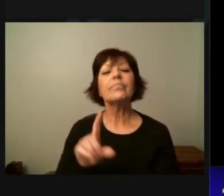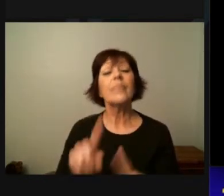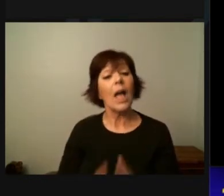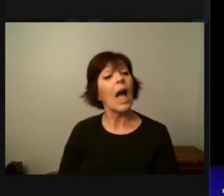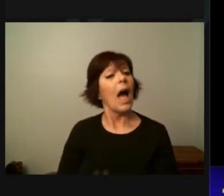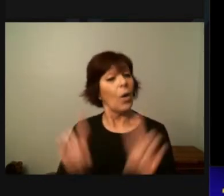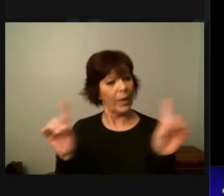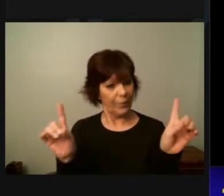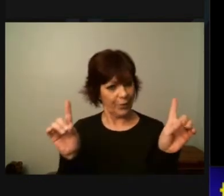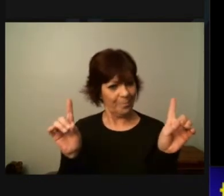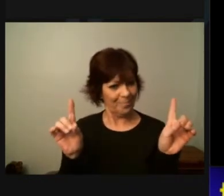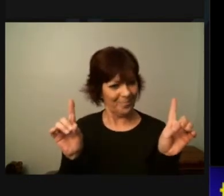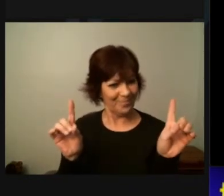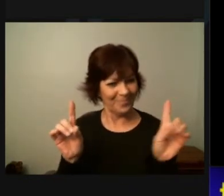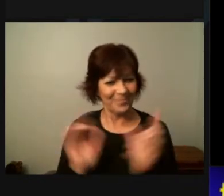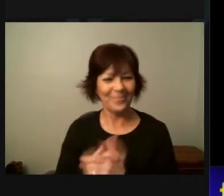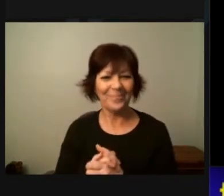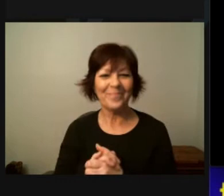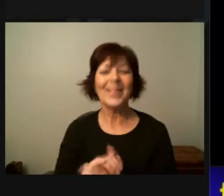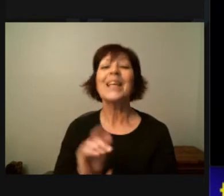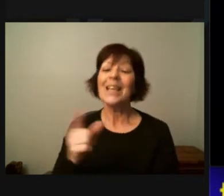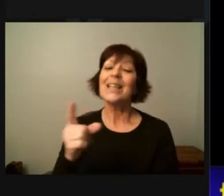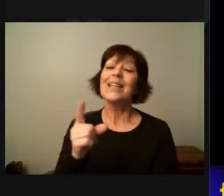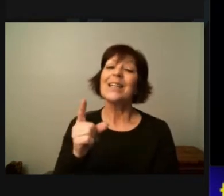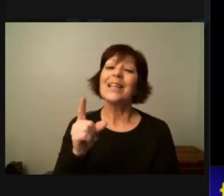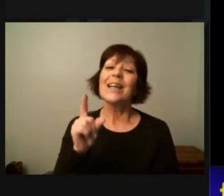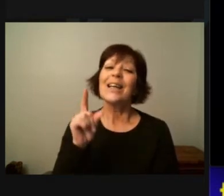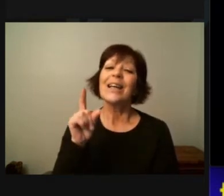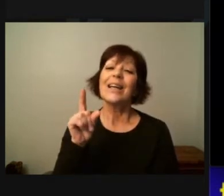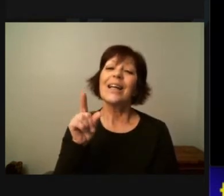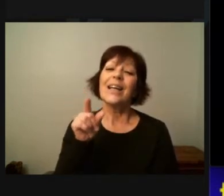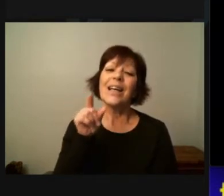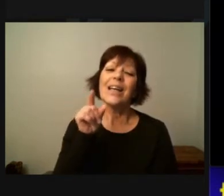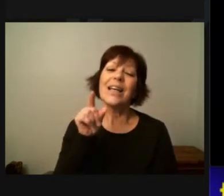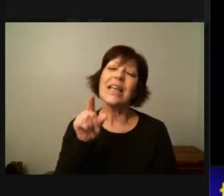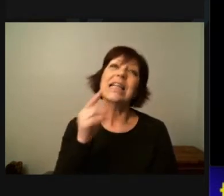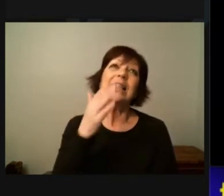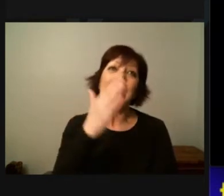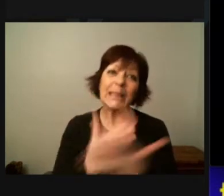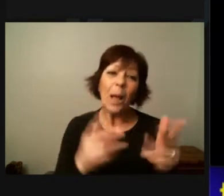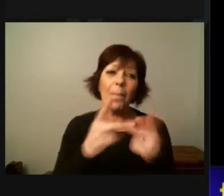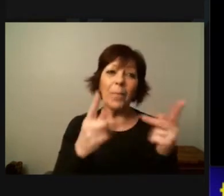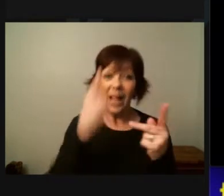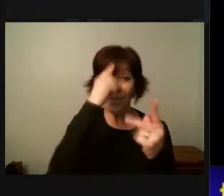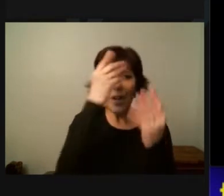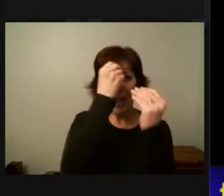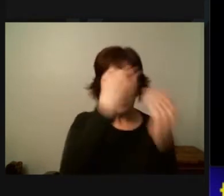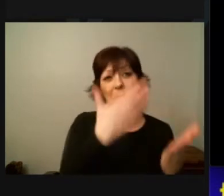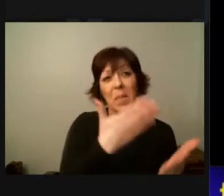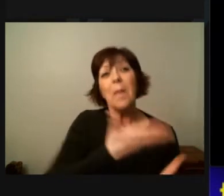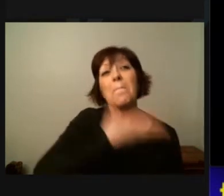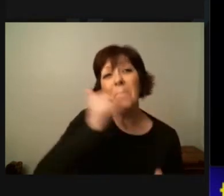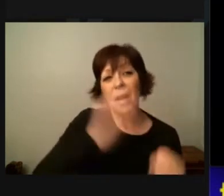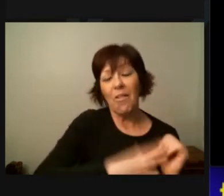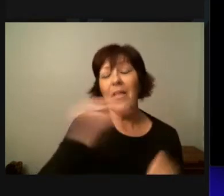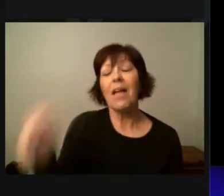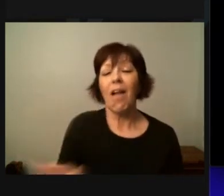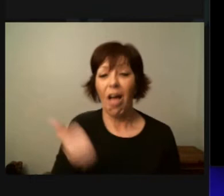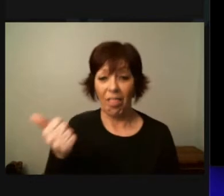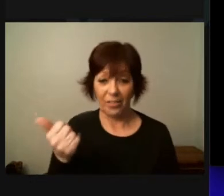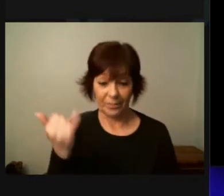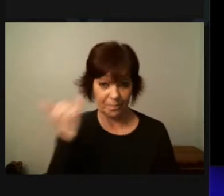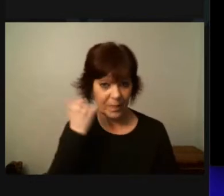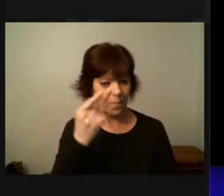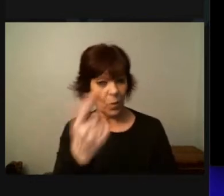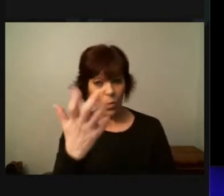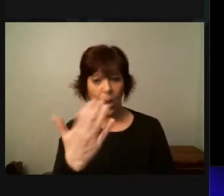However, there are better sources than others to look for information to help you